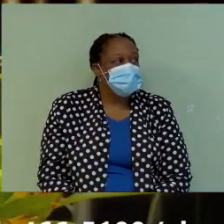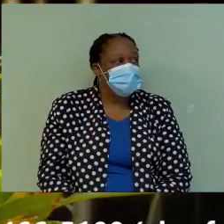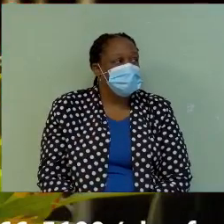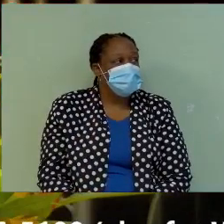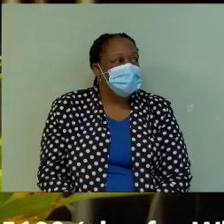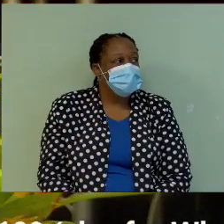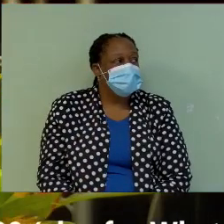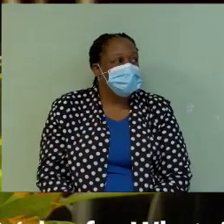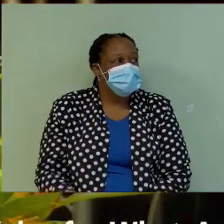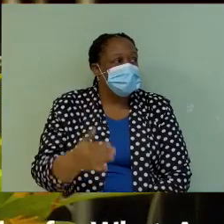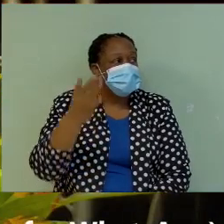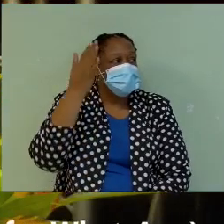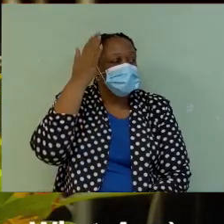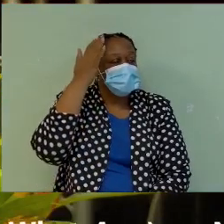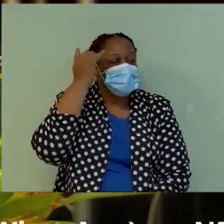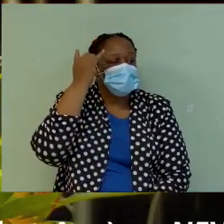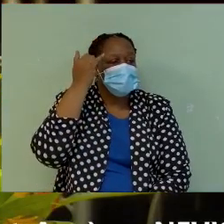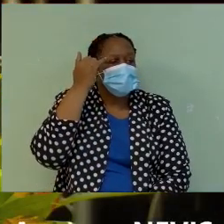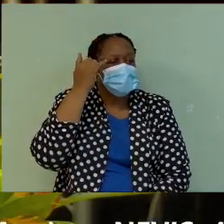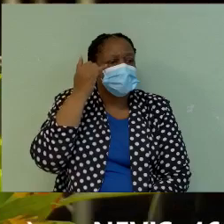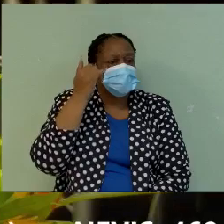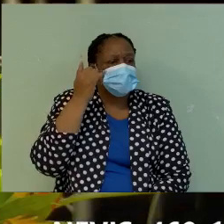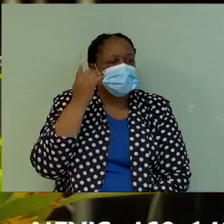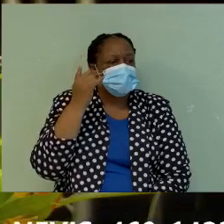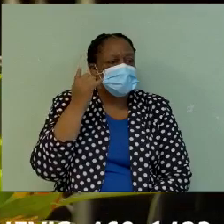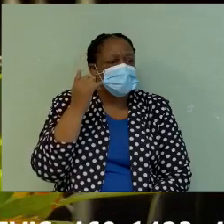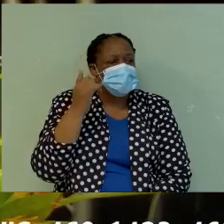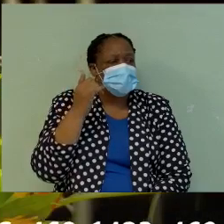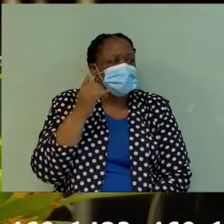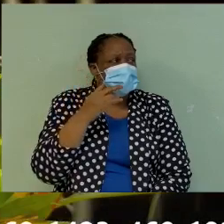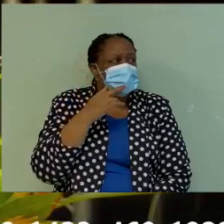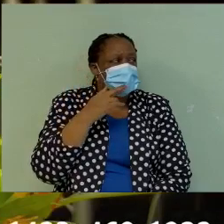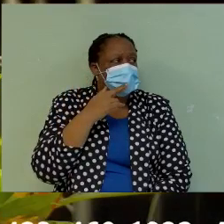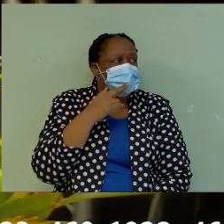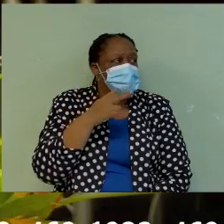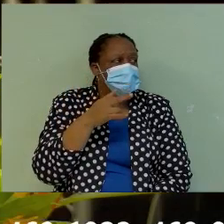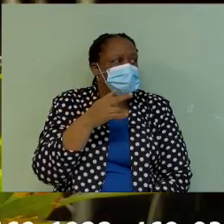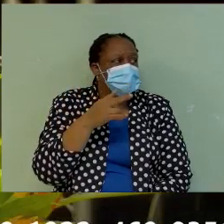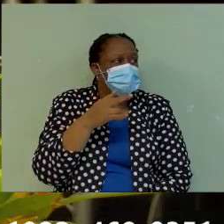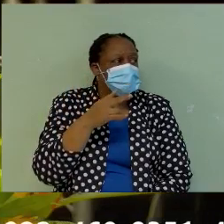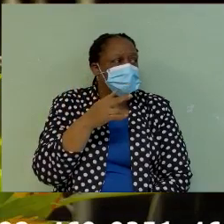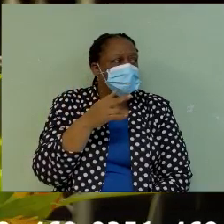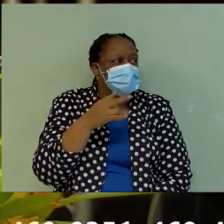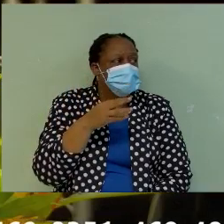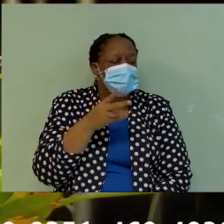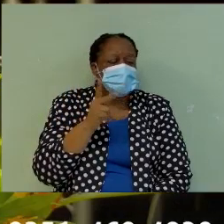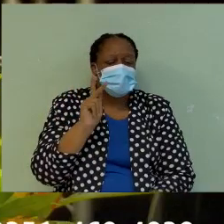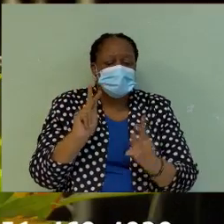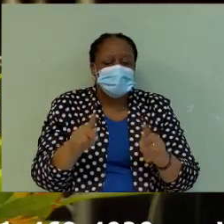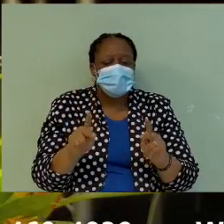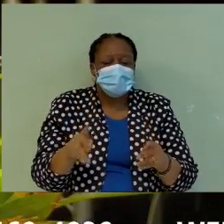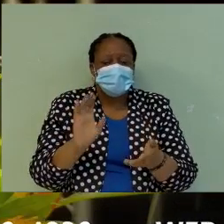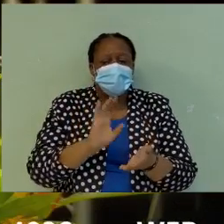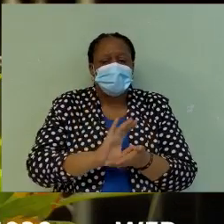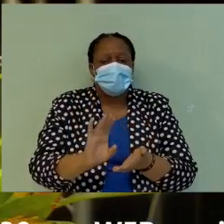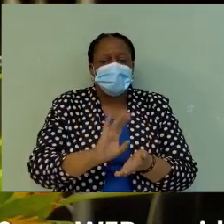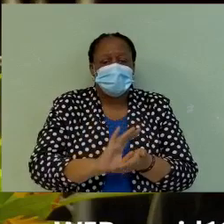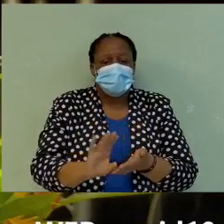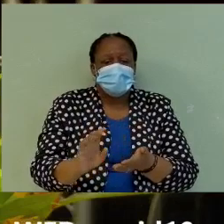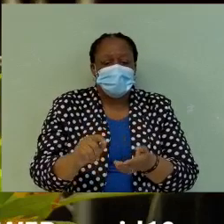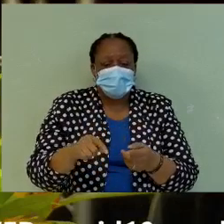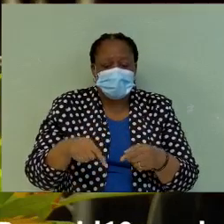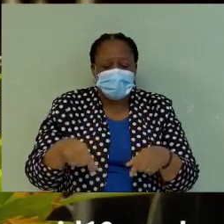Why are the drain cleaners in Irish Town and downtown Bastia being ordered to go